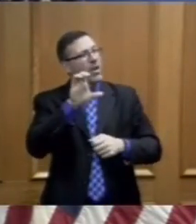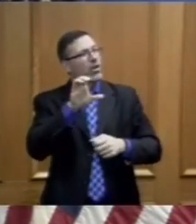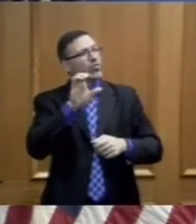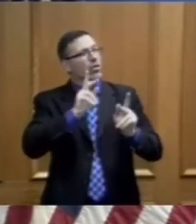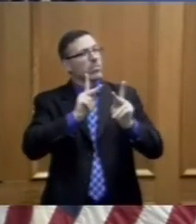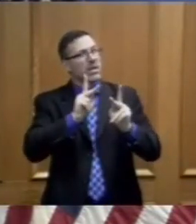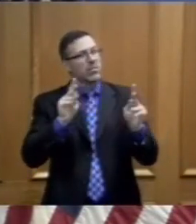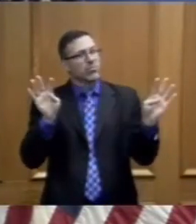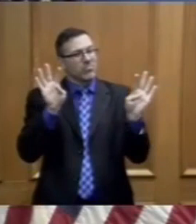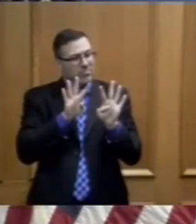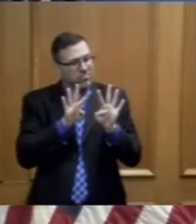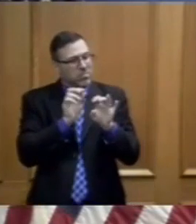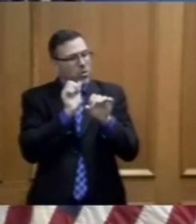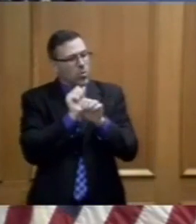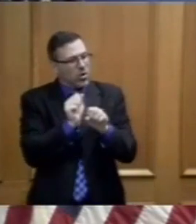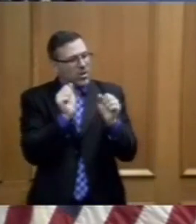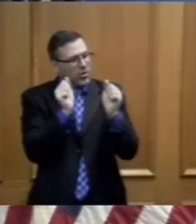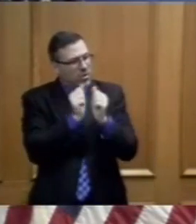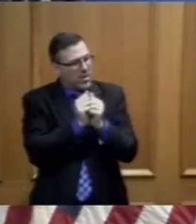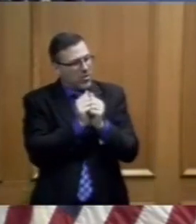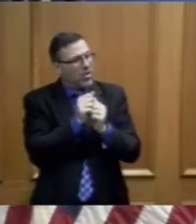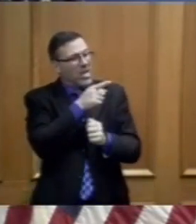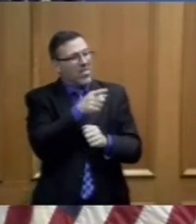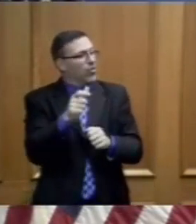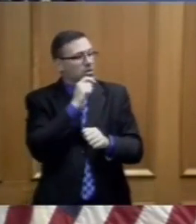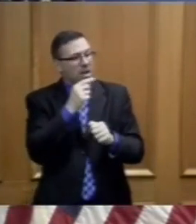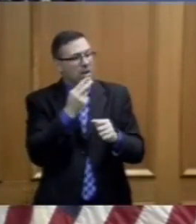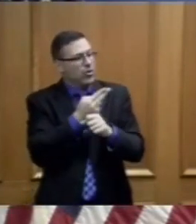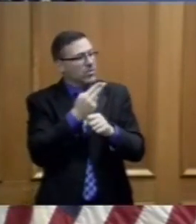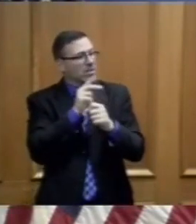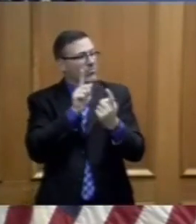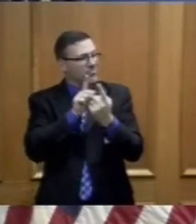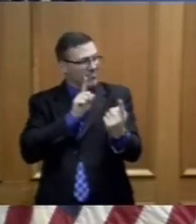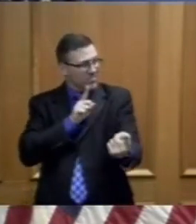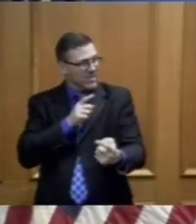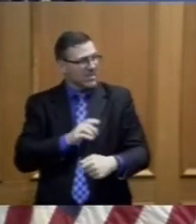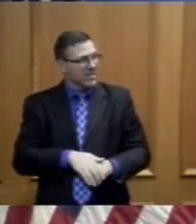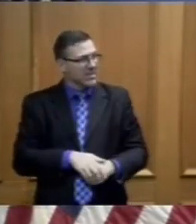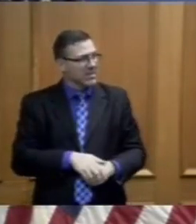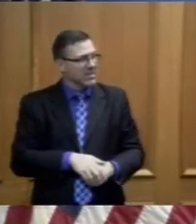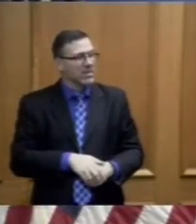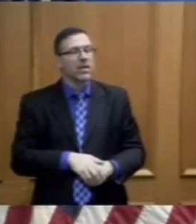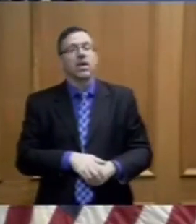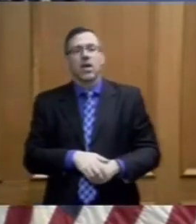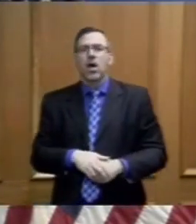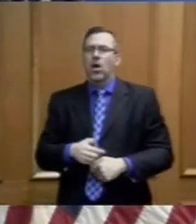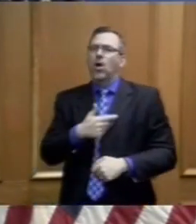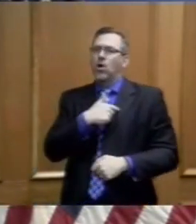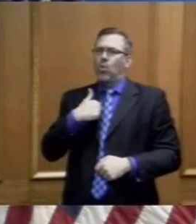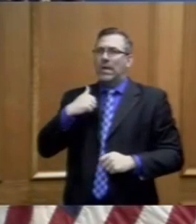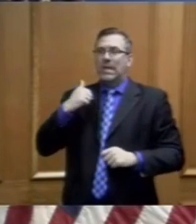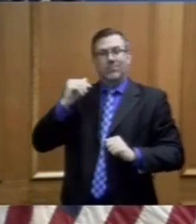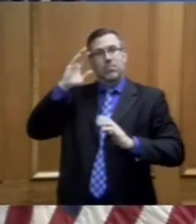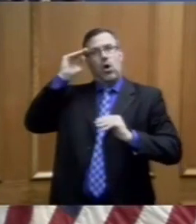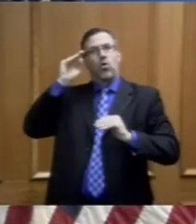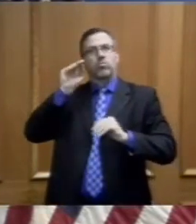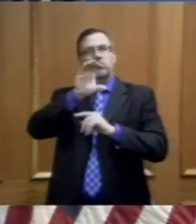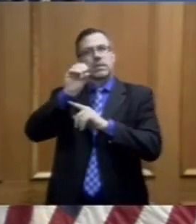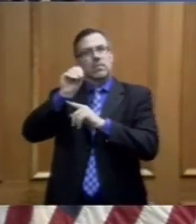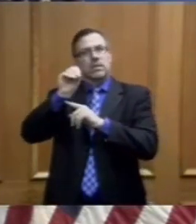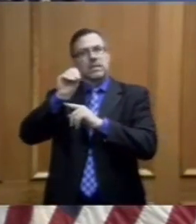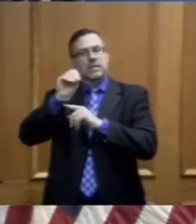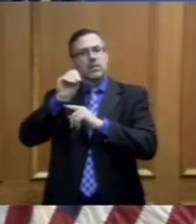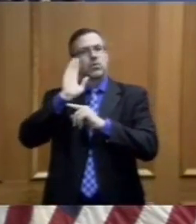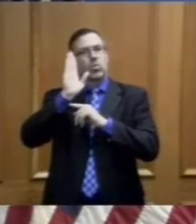confines without safety measures or social distancing options? Well, we certainly hope that that companies are creating